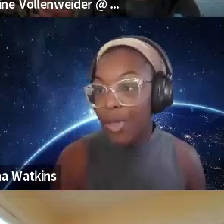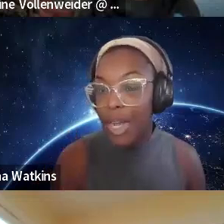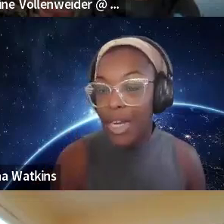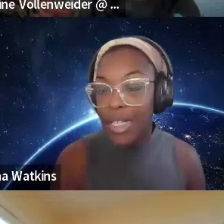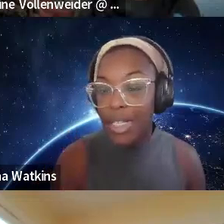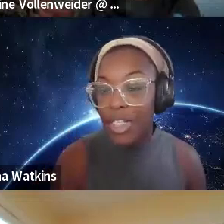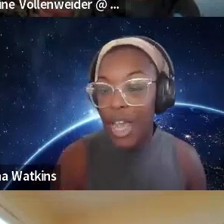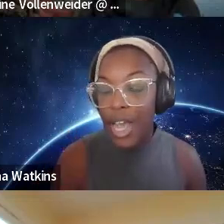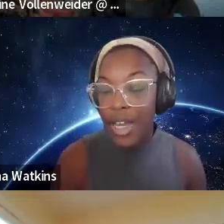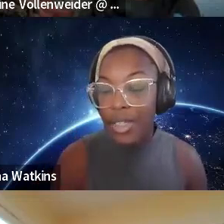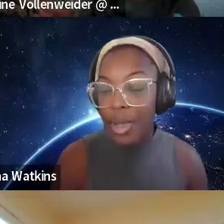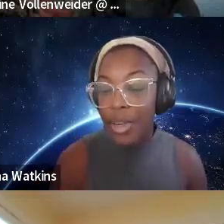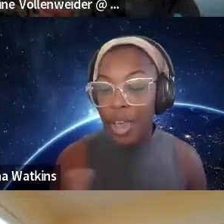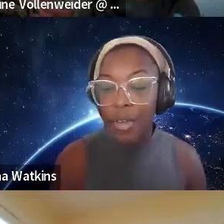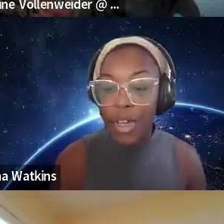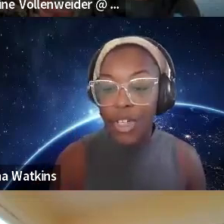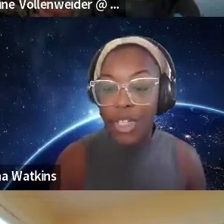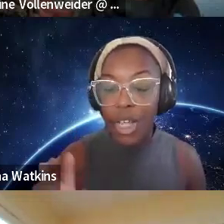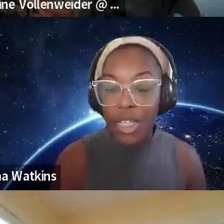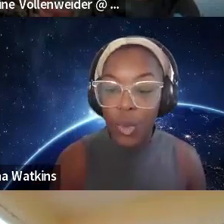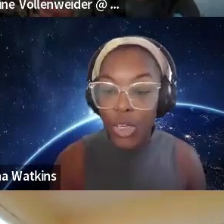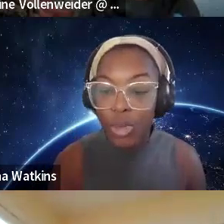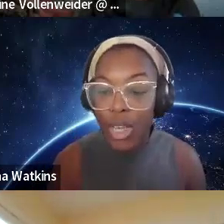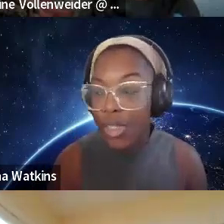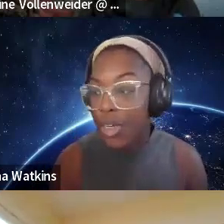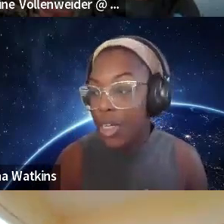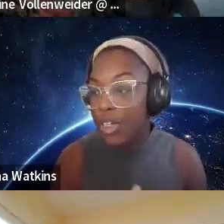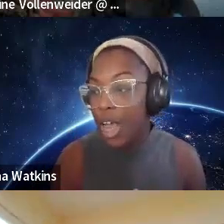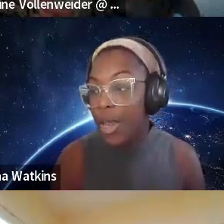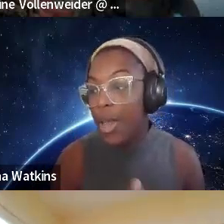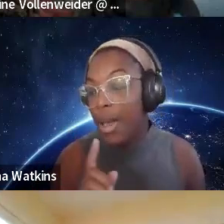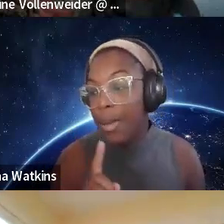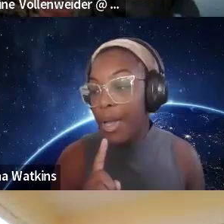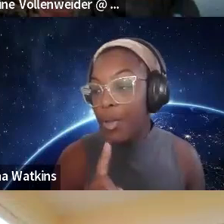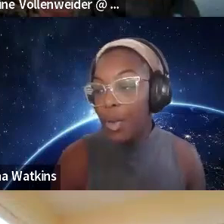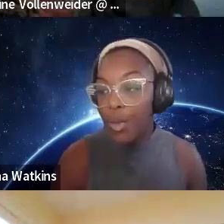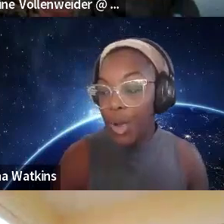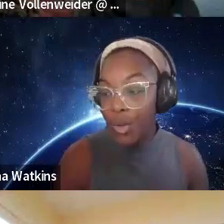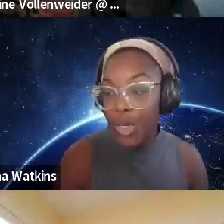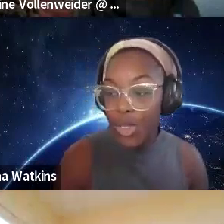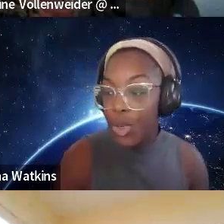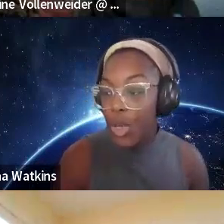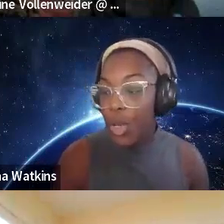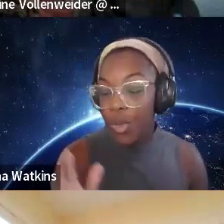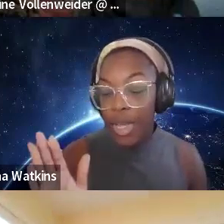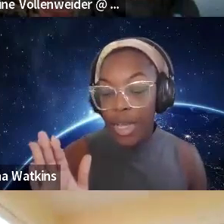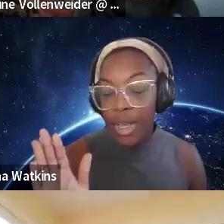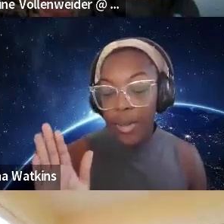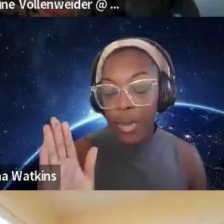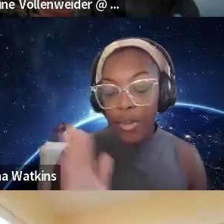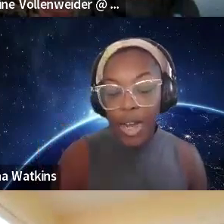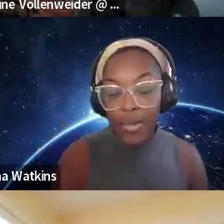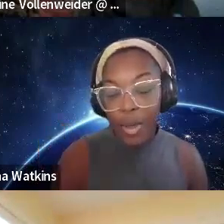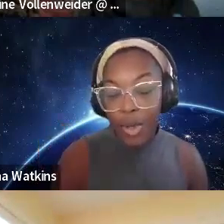our website into the chat as well. And if you have questions, someone should be answering in a chat. But what do?